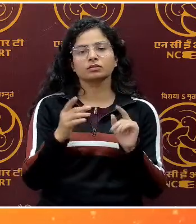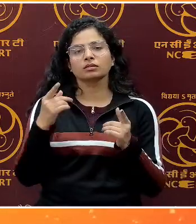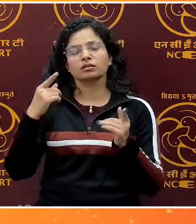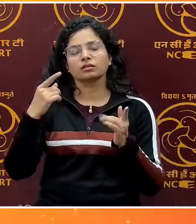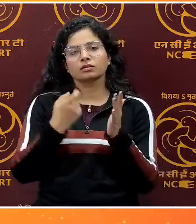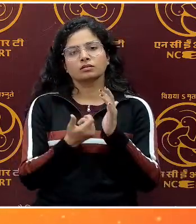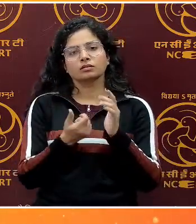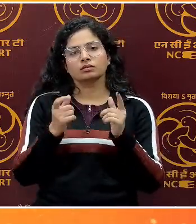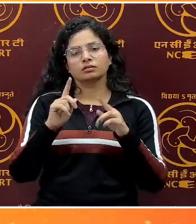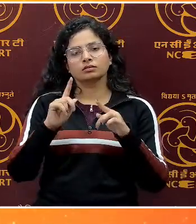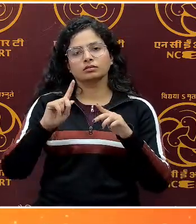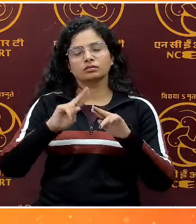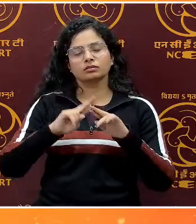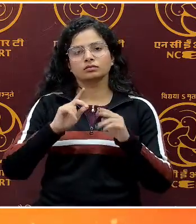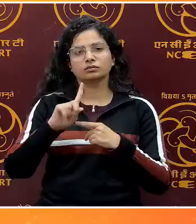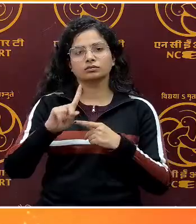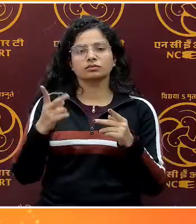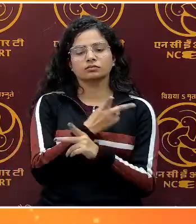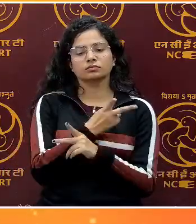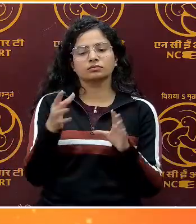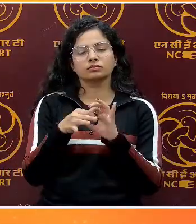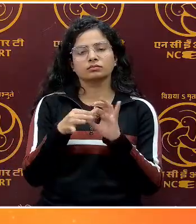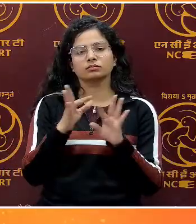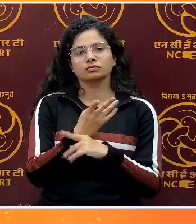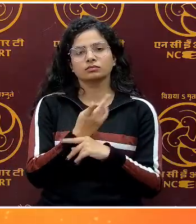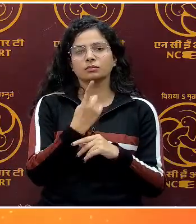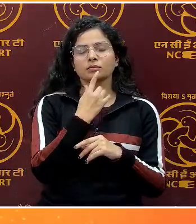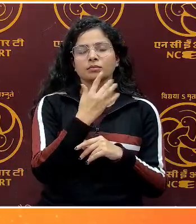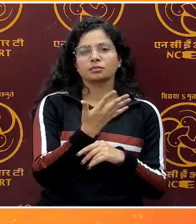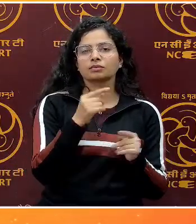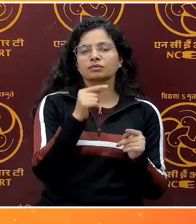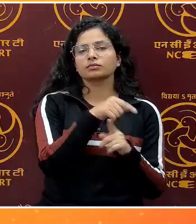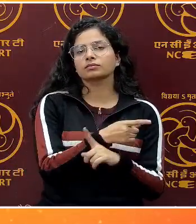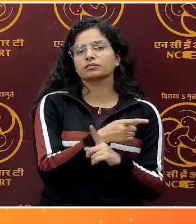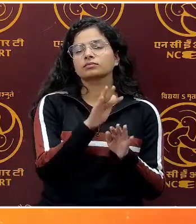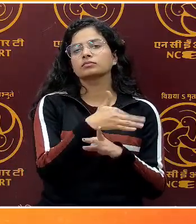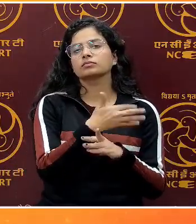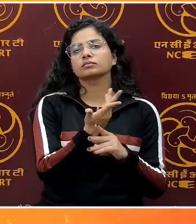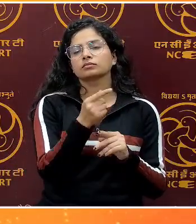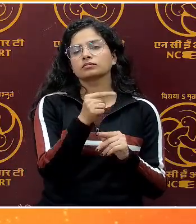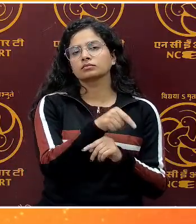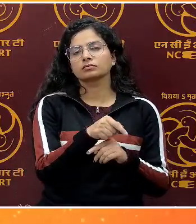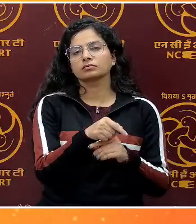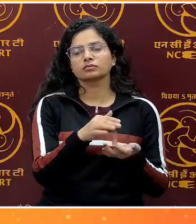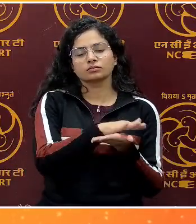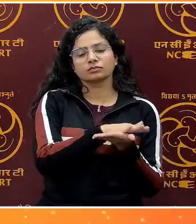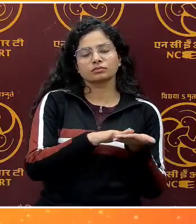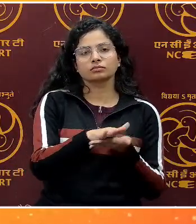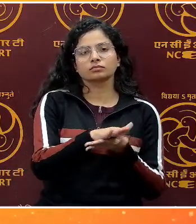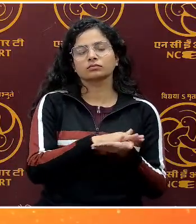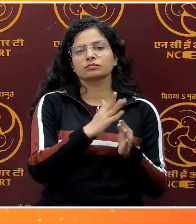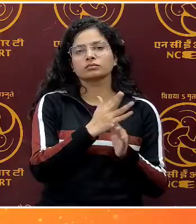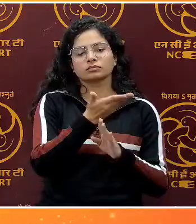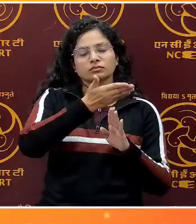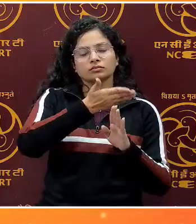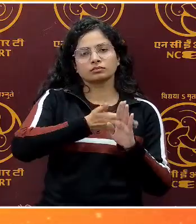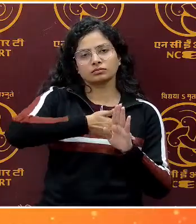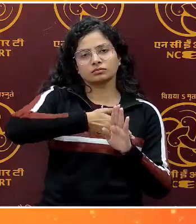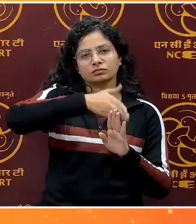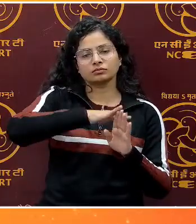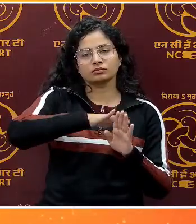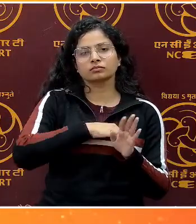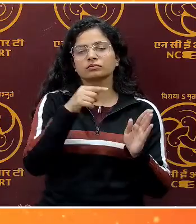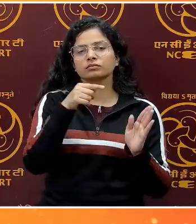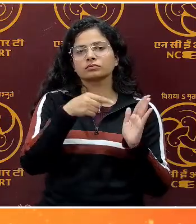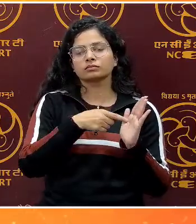reflection. Yes. How the two are related. See, mirrors, they are what? They are the surface which is polished, which